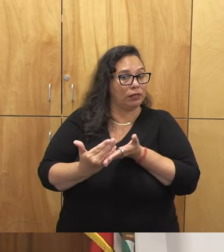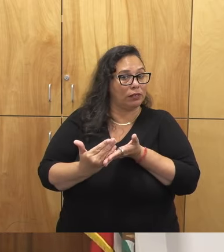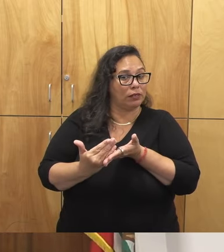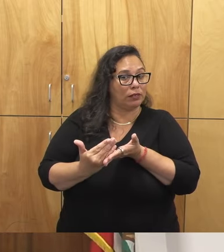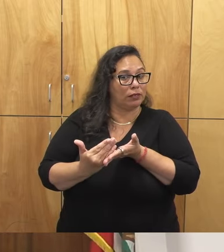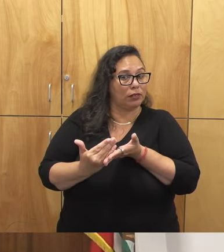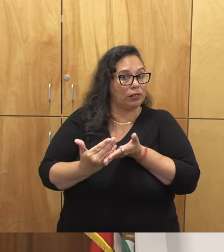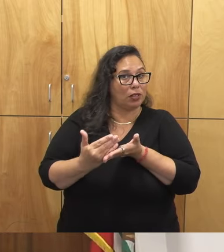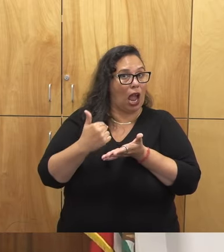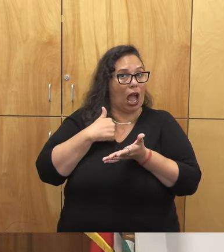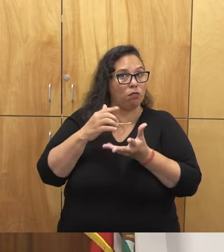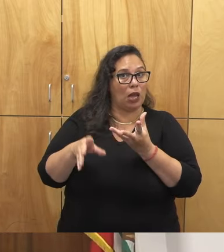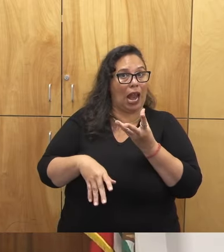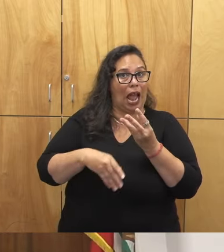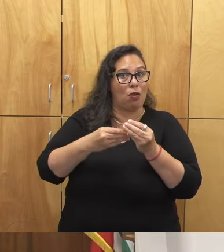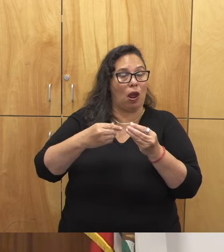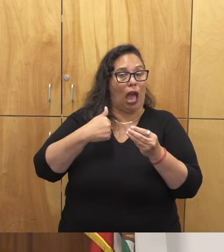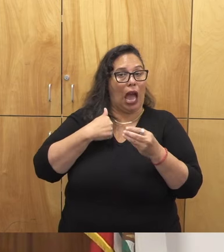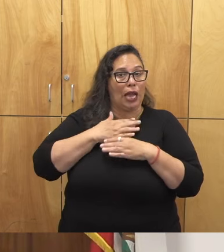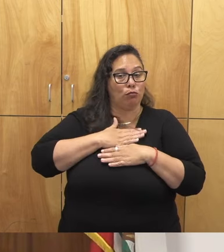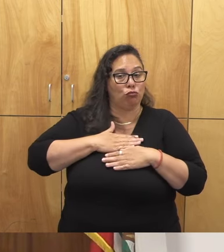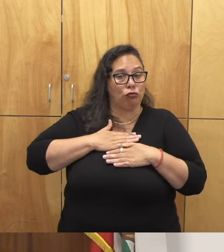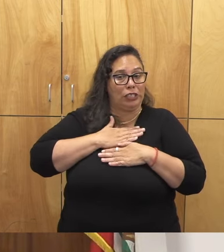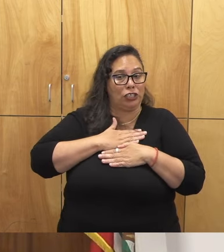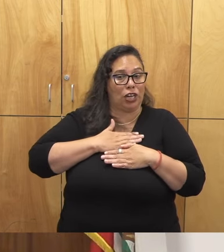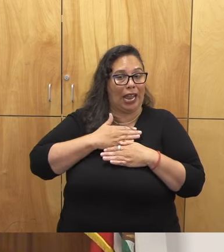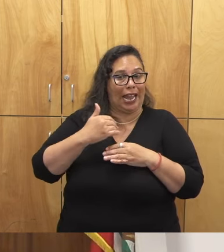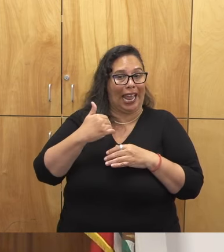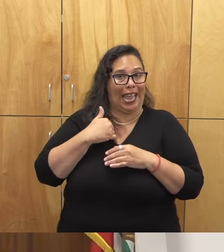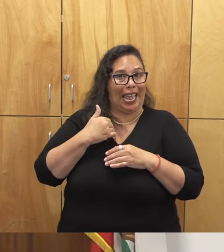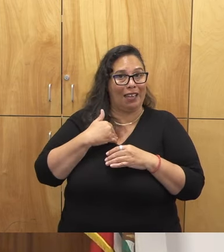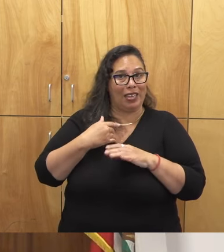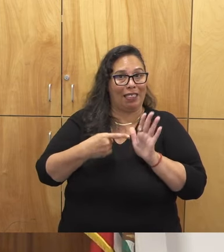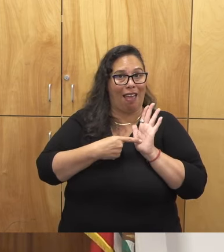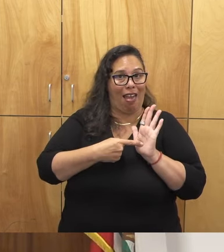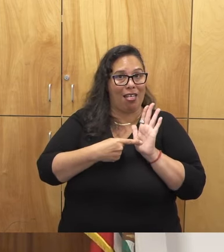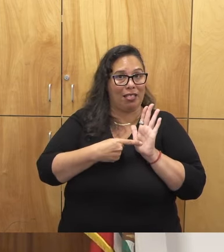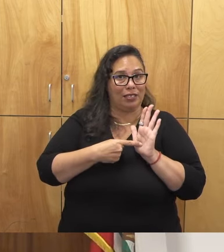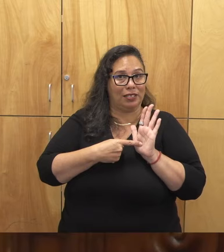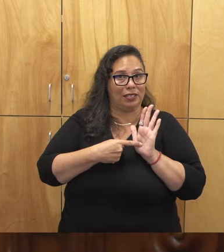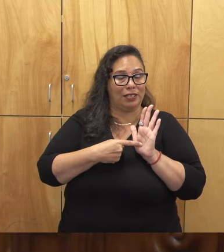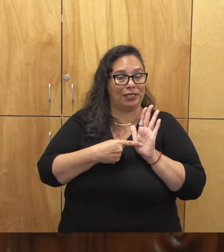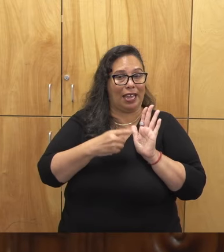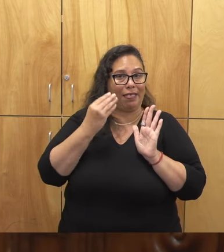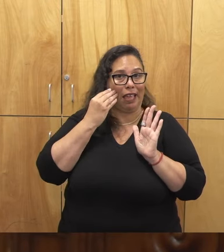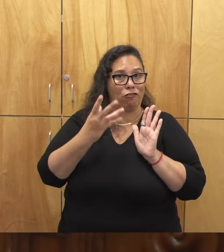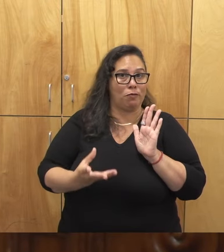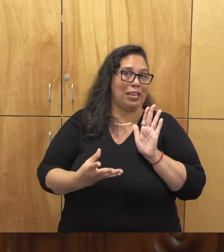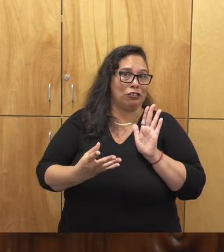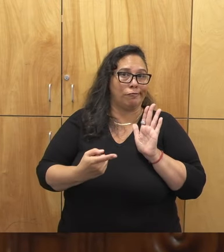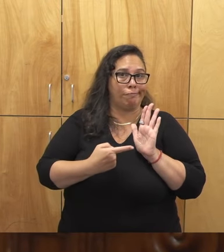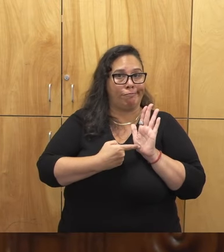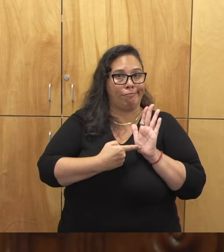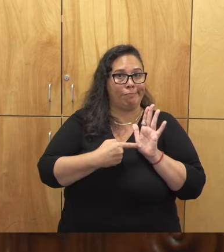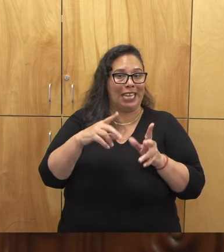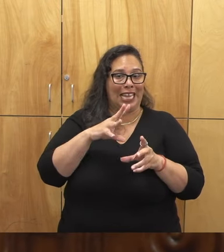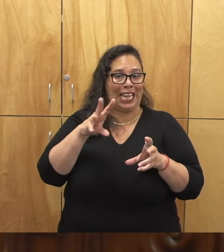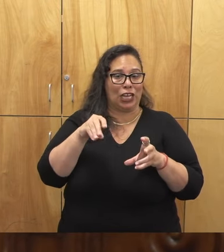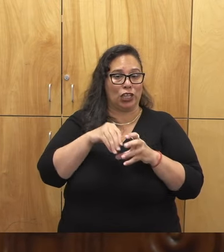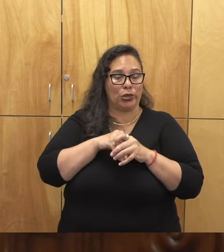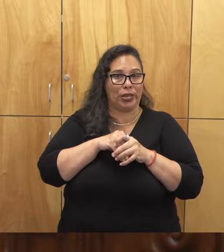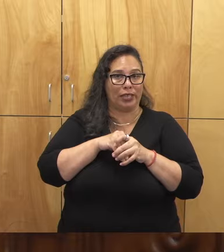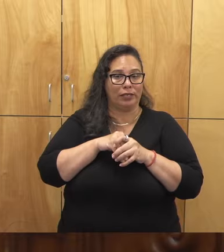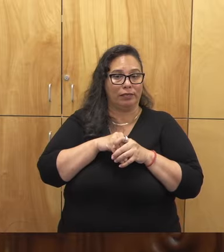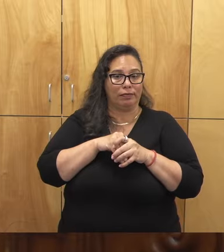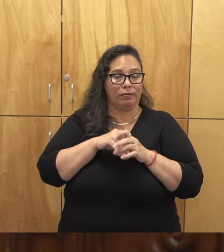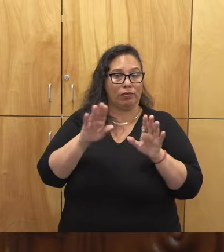I'll just add that I appreciate having the highlights and the information that's included